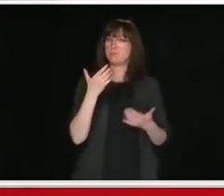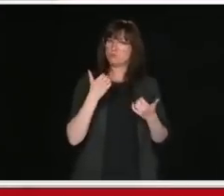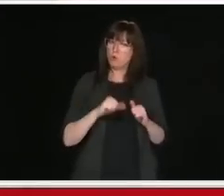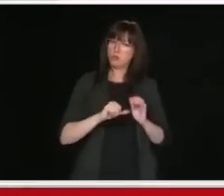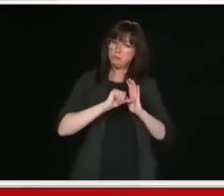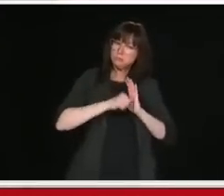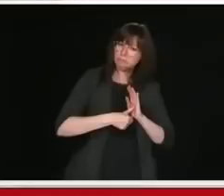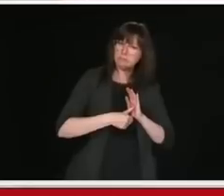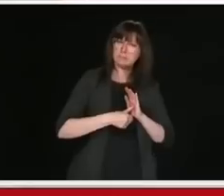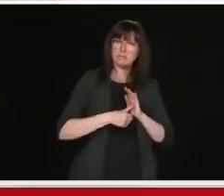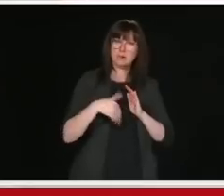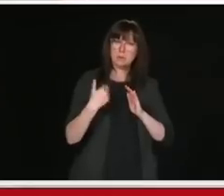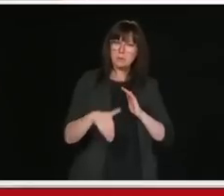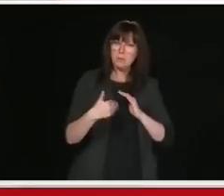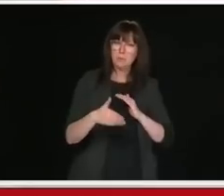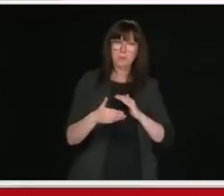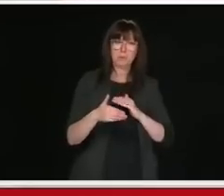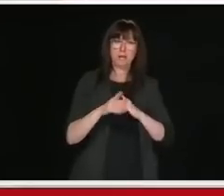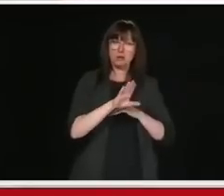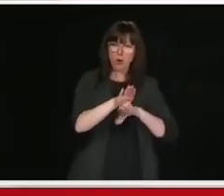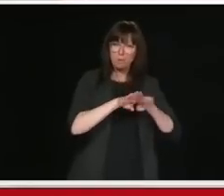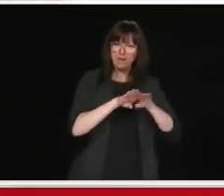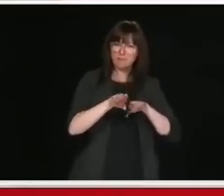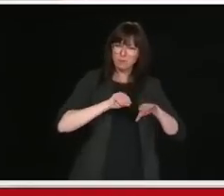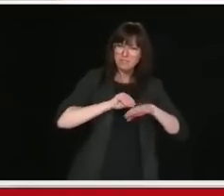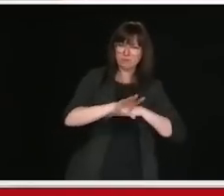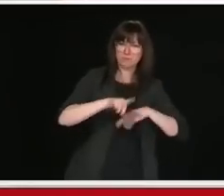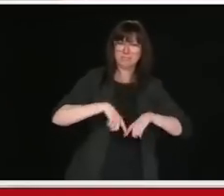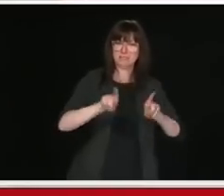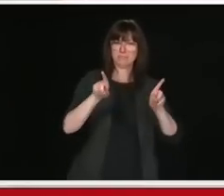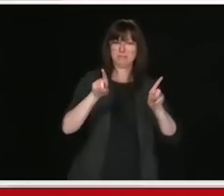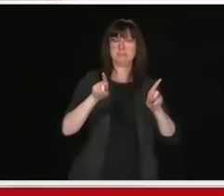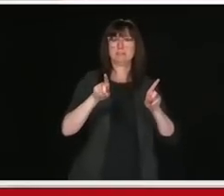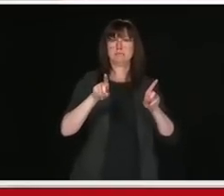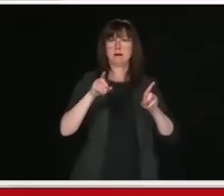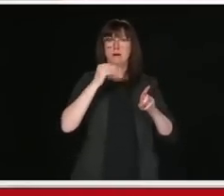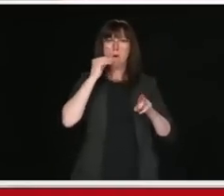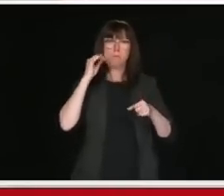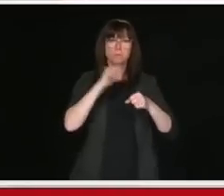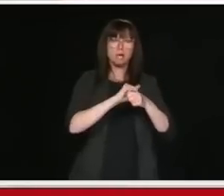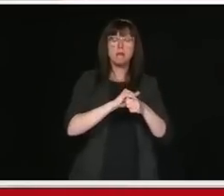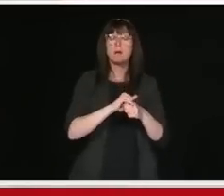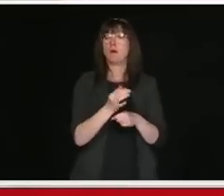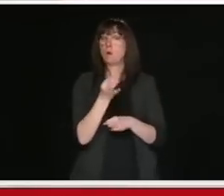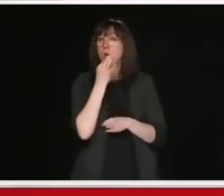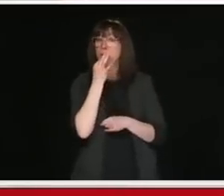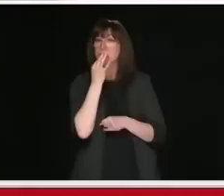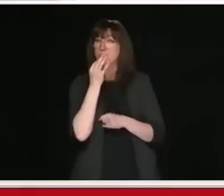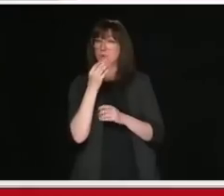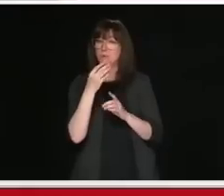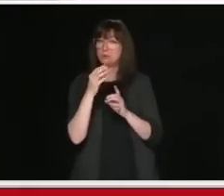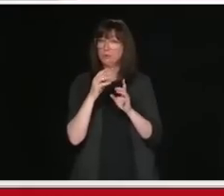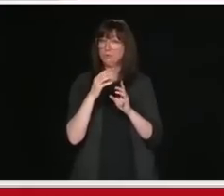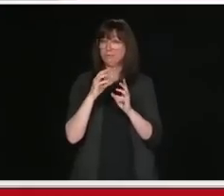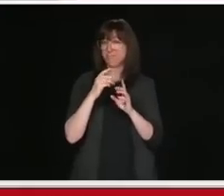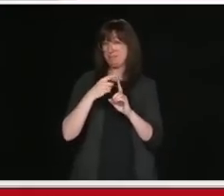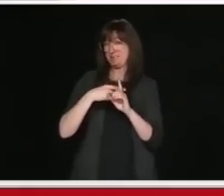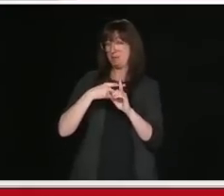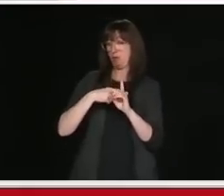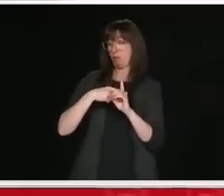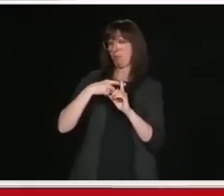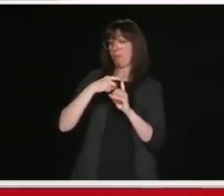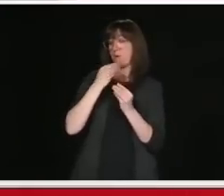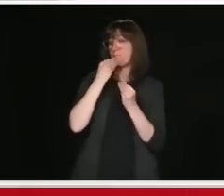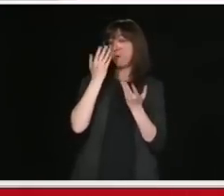behavior makes, given the warm weather, given people want to go outside, why not release the numbers now so that they really